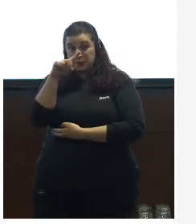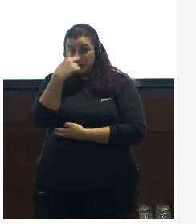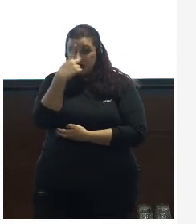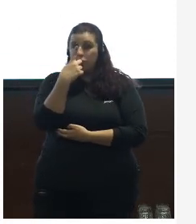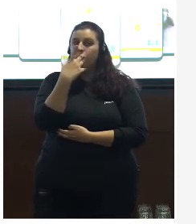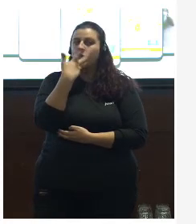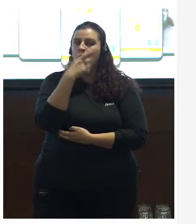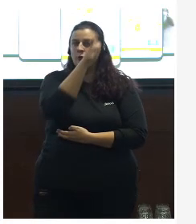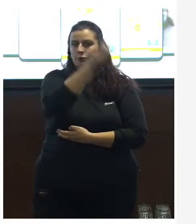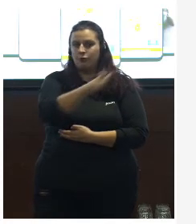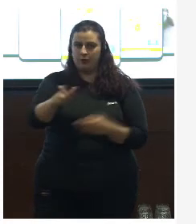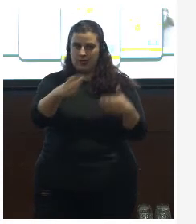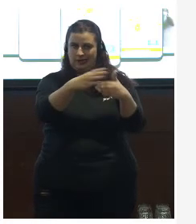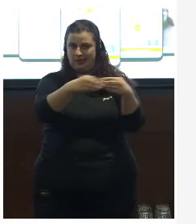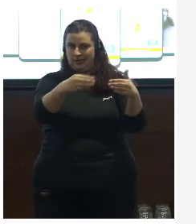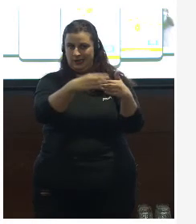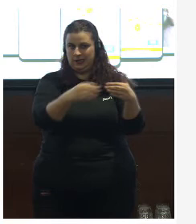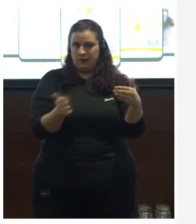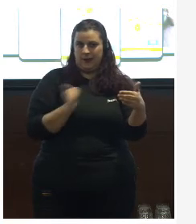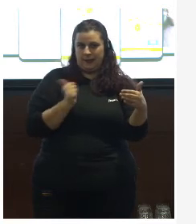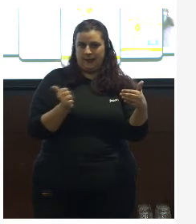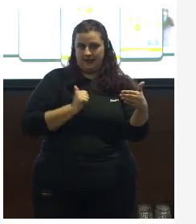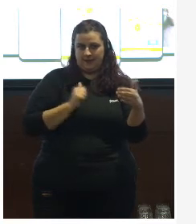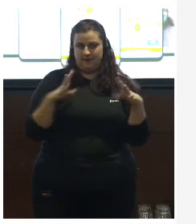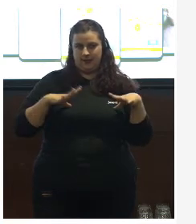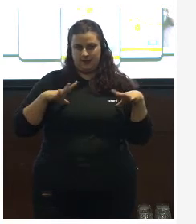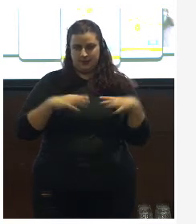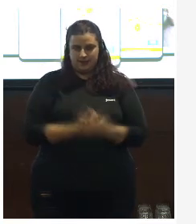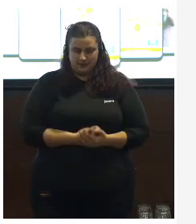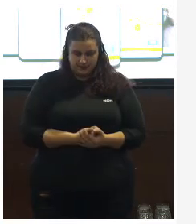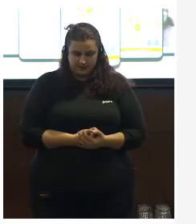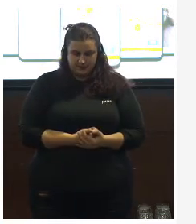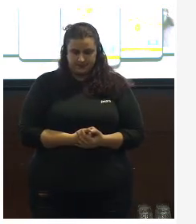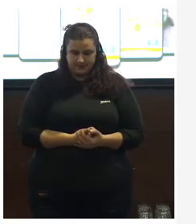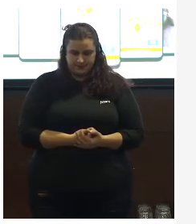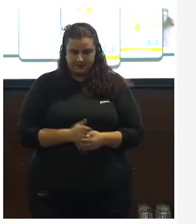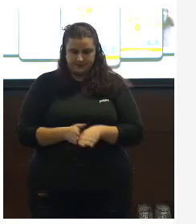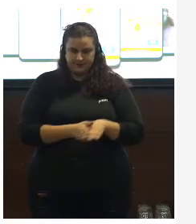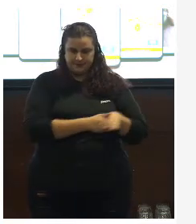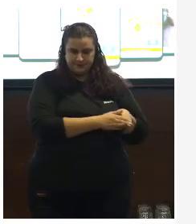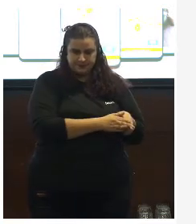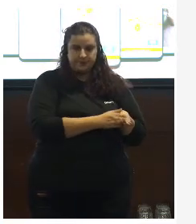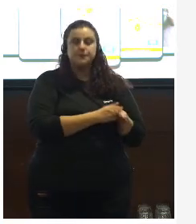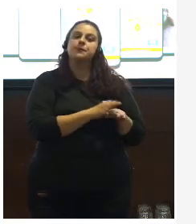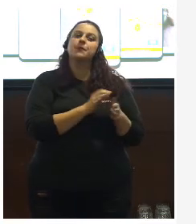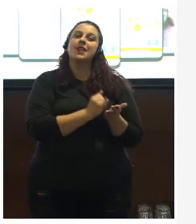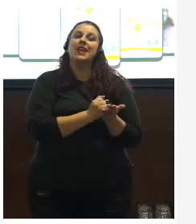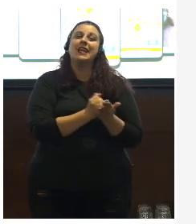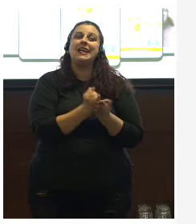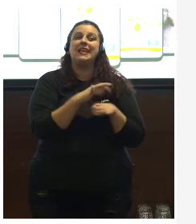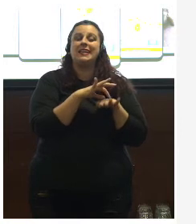Oh, I forgot to do it. Then, itineraries and toilets. Itineraries, we already said it